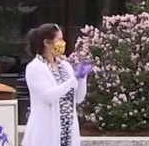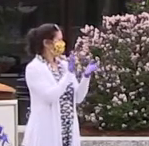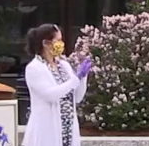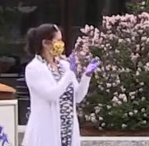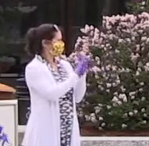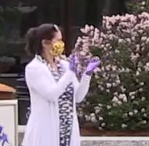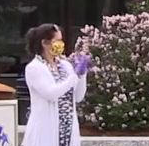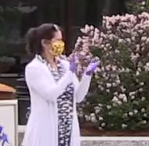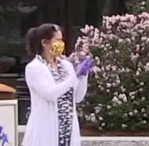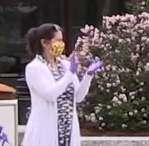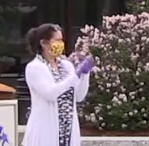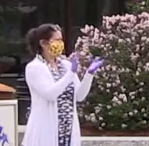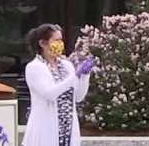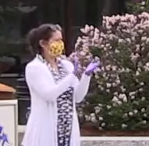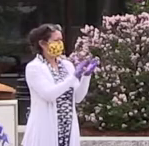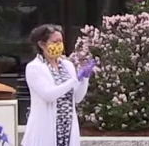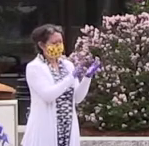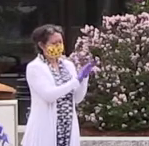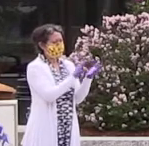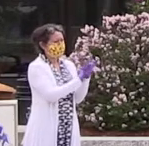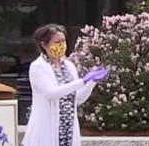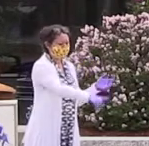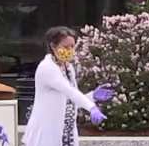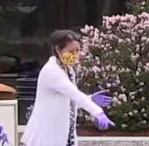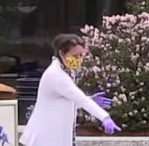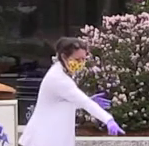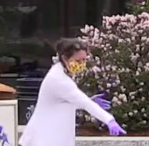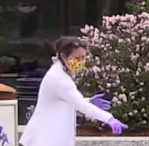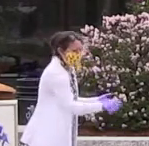Carter Olin Pelzel.